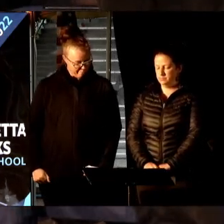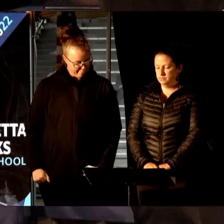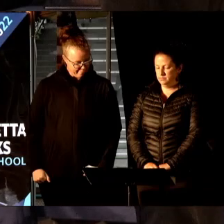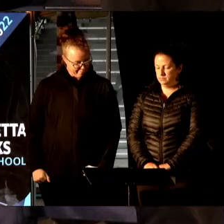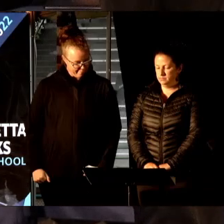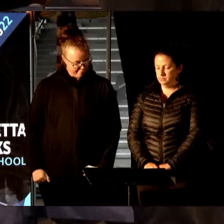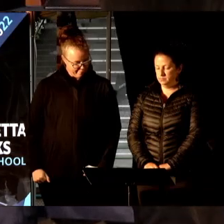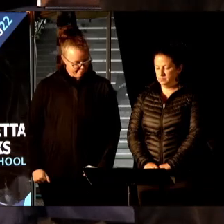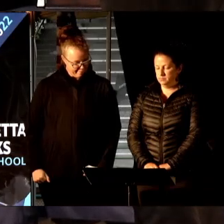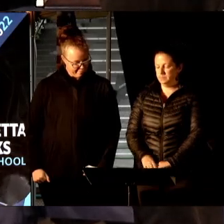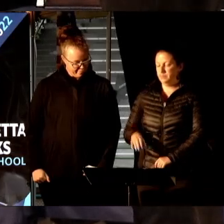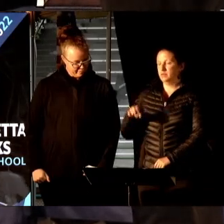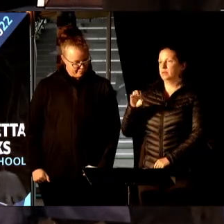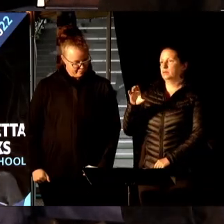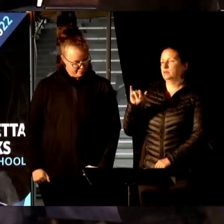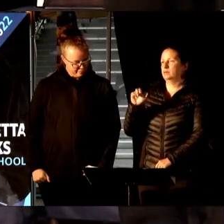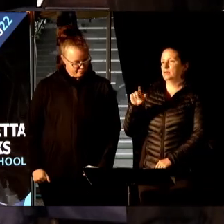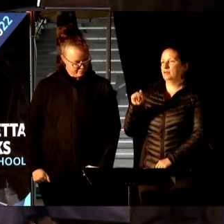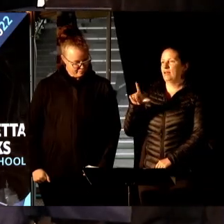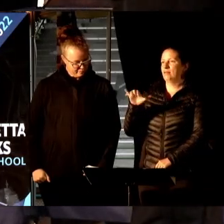Caitlin Bergman.